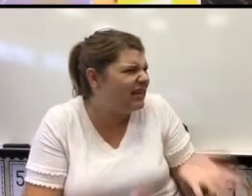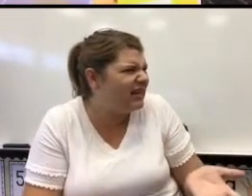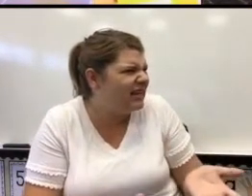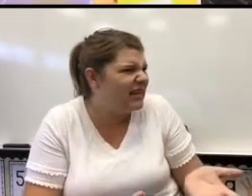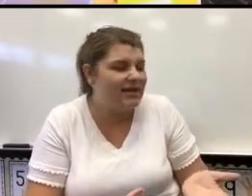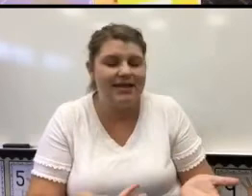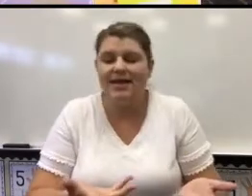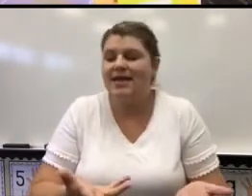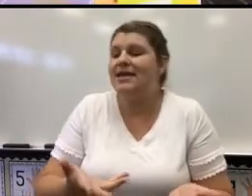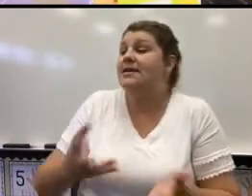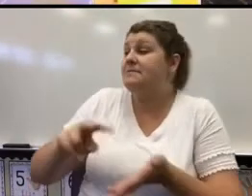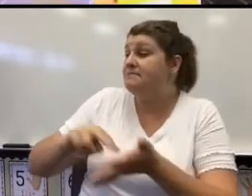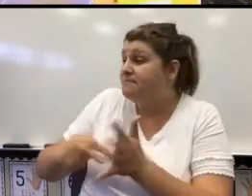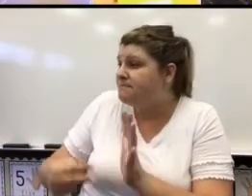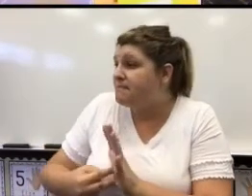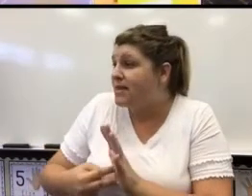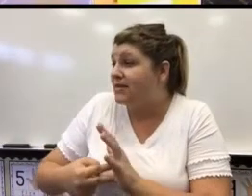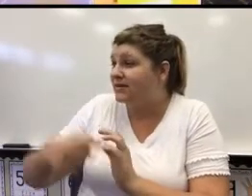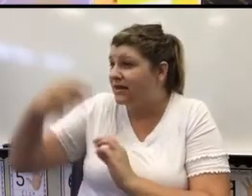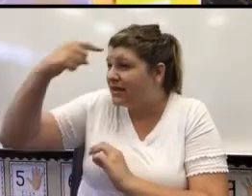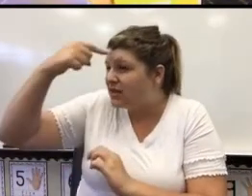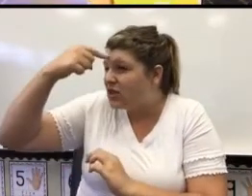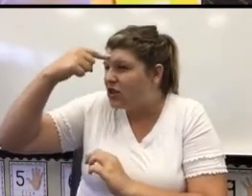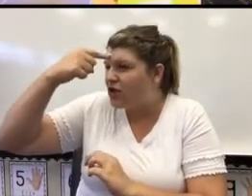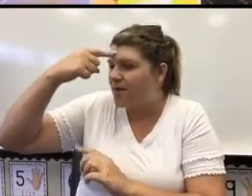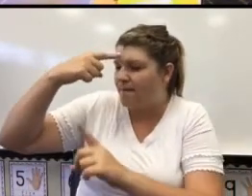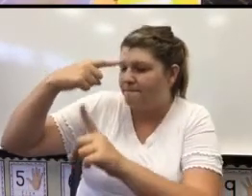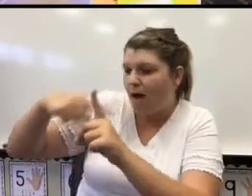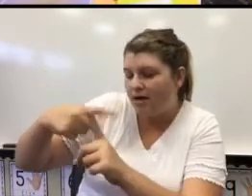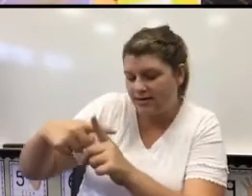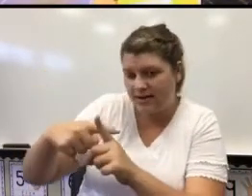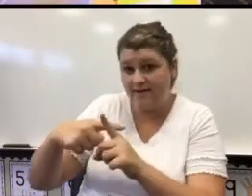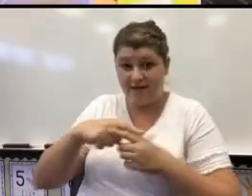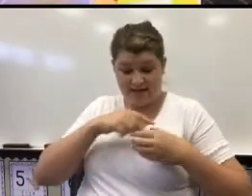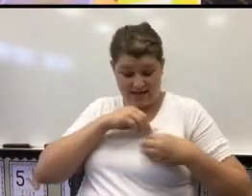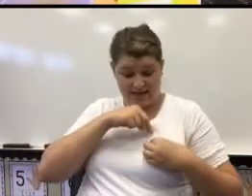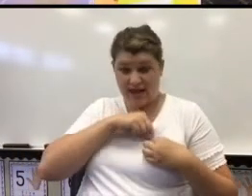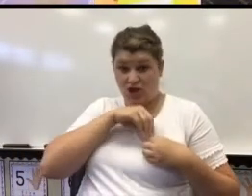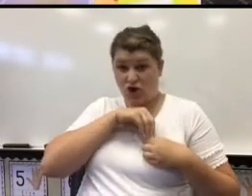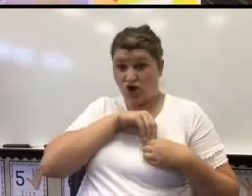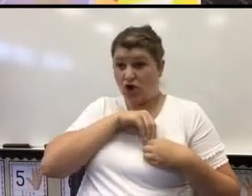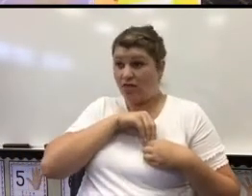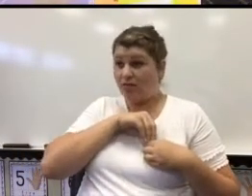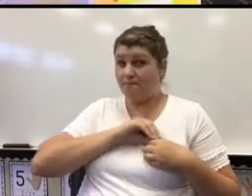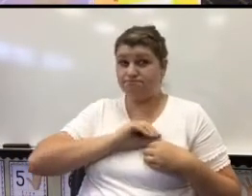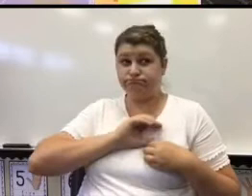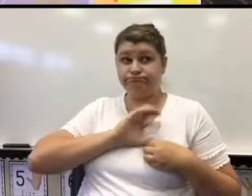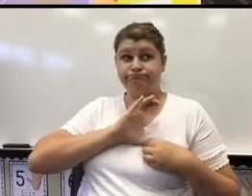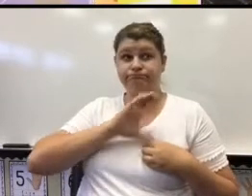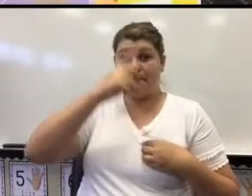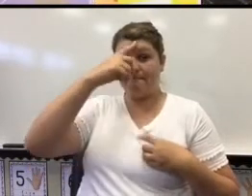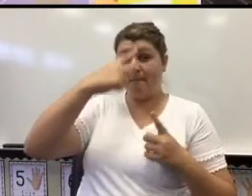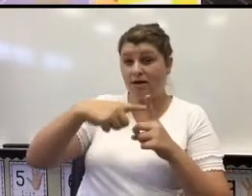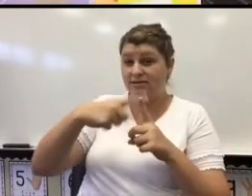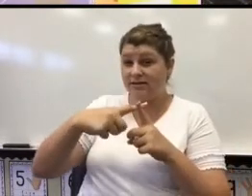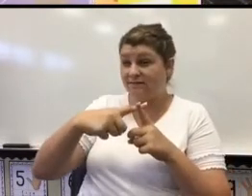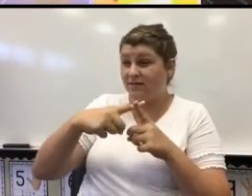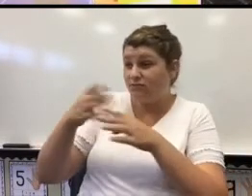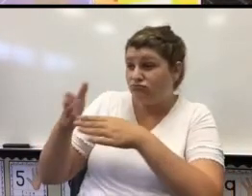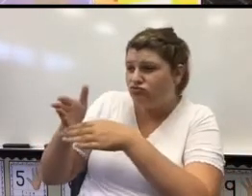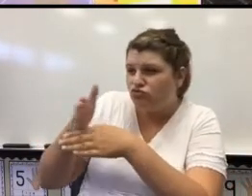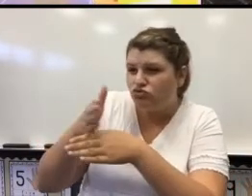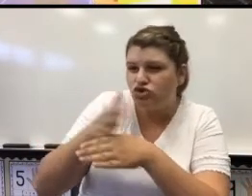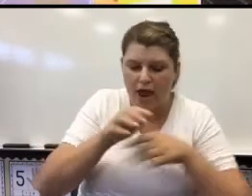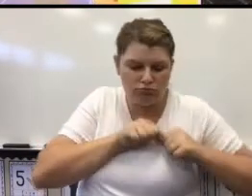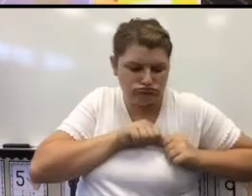What's positive energy? Asked George. It's the positive thoughts and emotions you think and feel and share